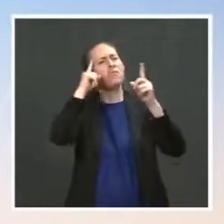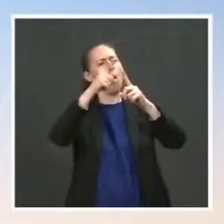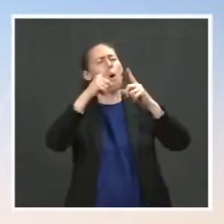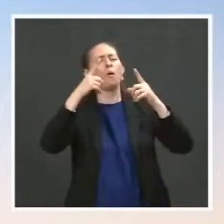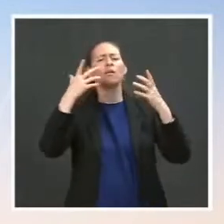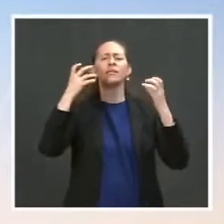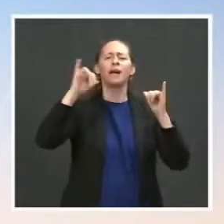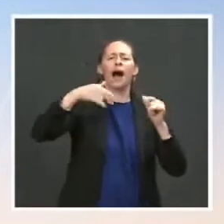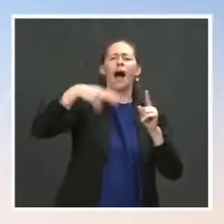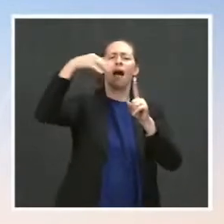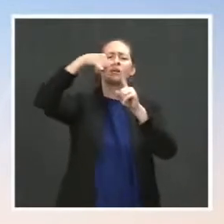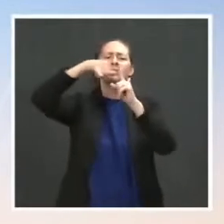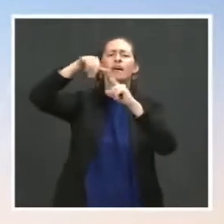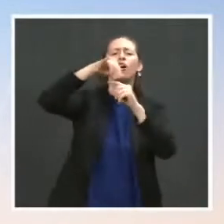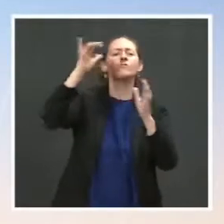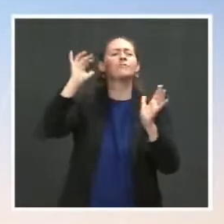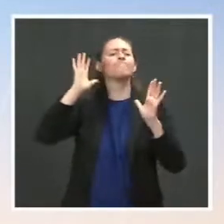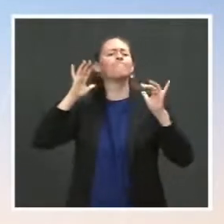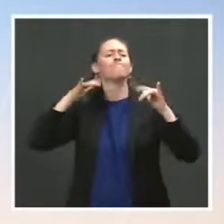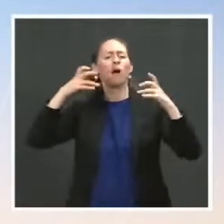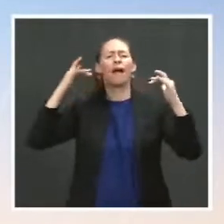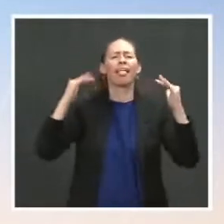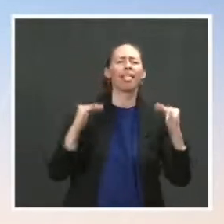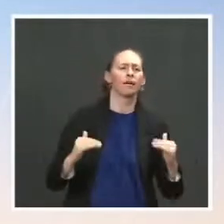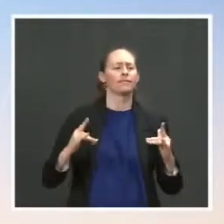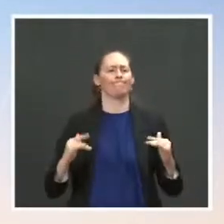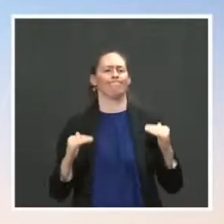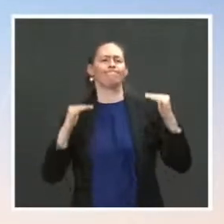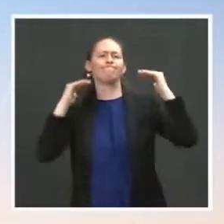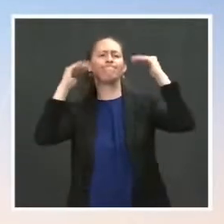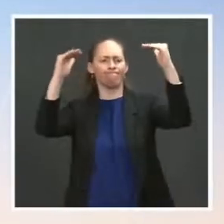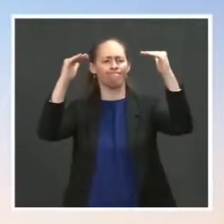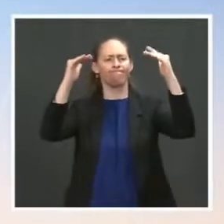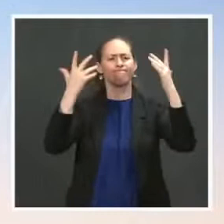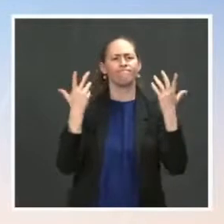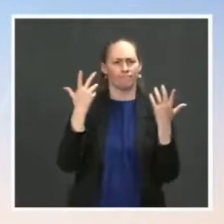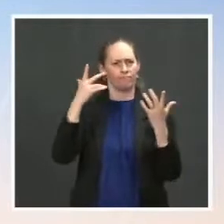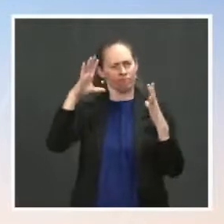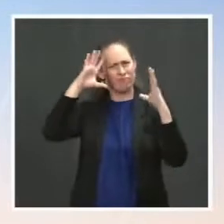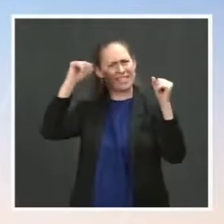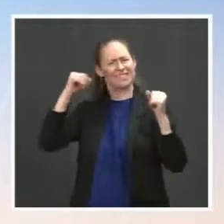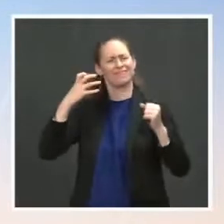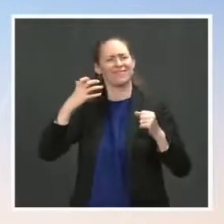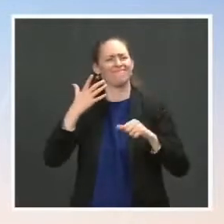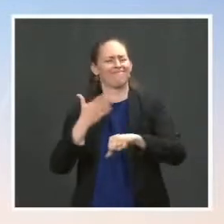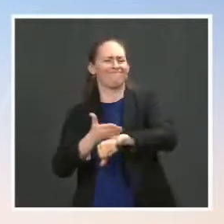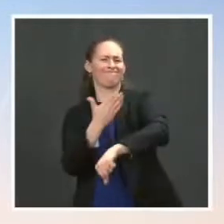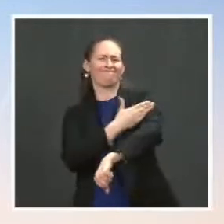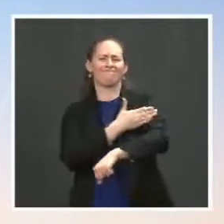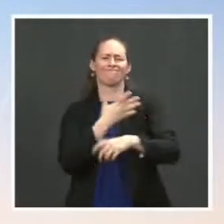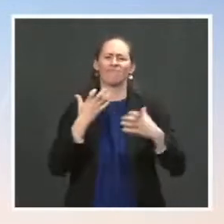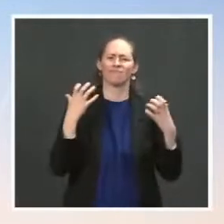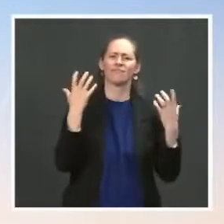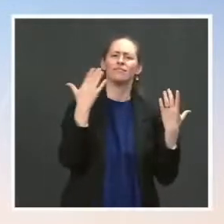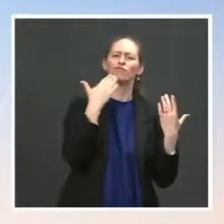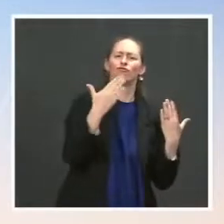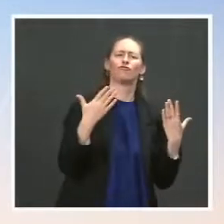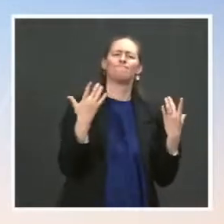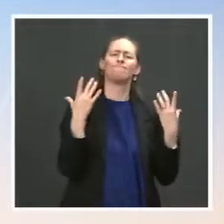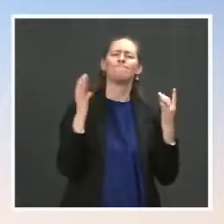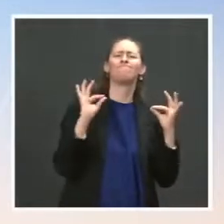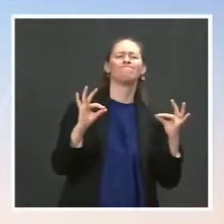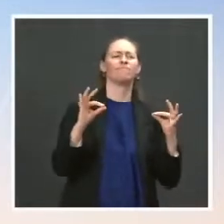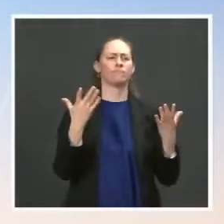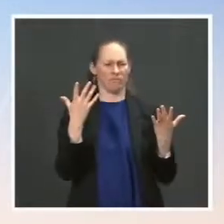don't think Americans should settle for less than citizens in other countries enjoy as a matter of course. Now, the truth is we